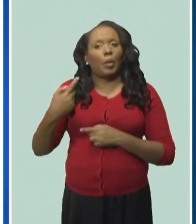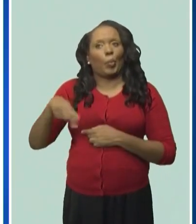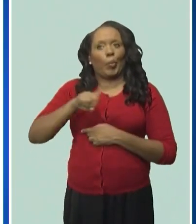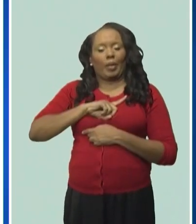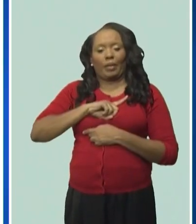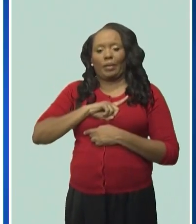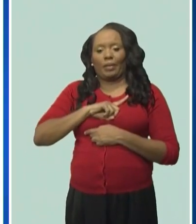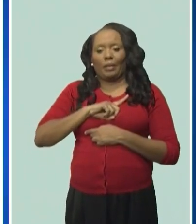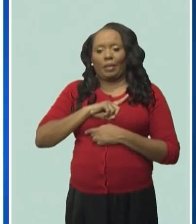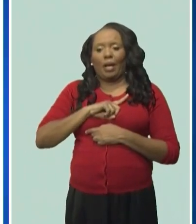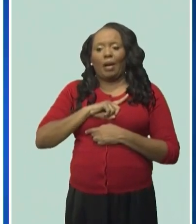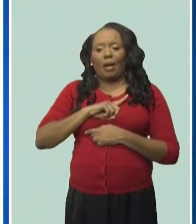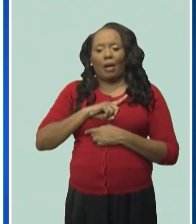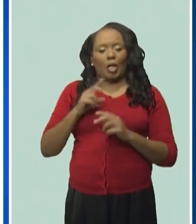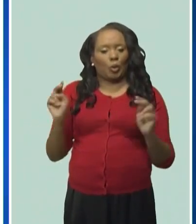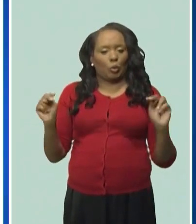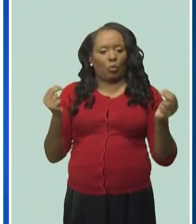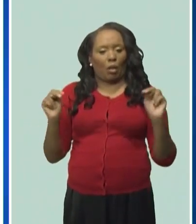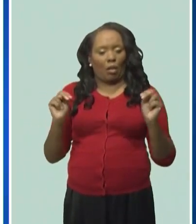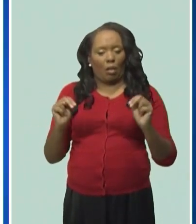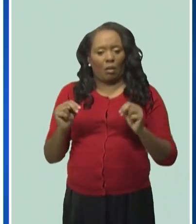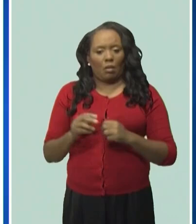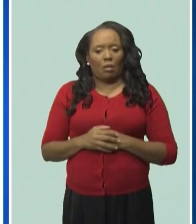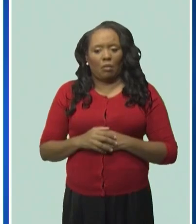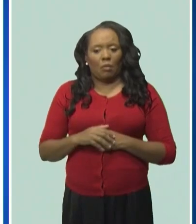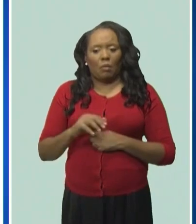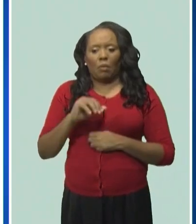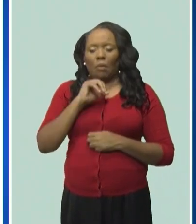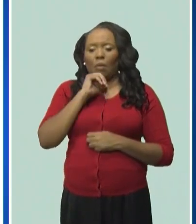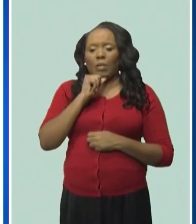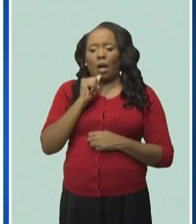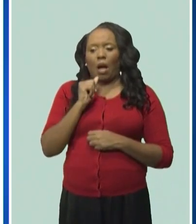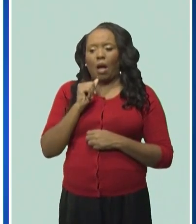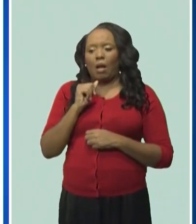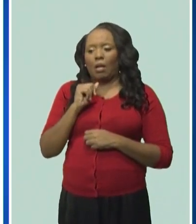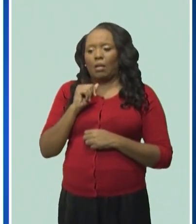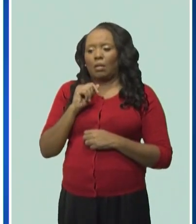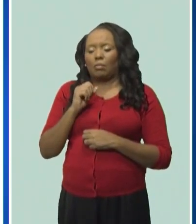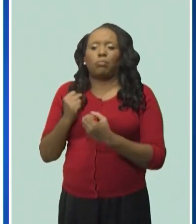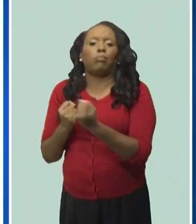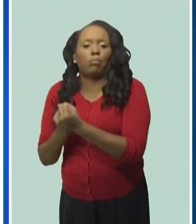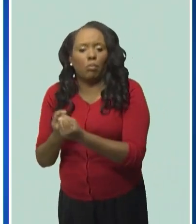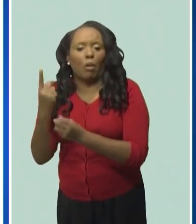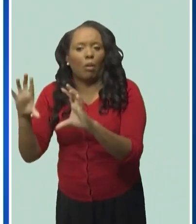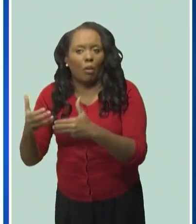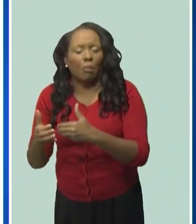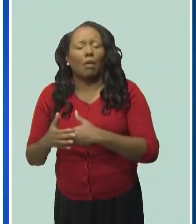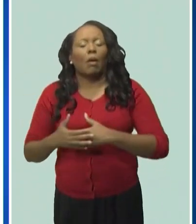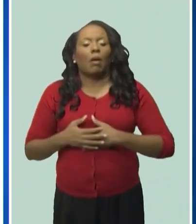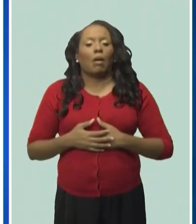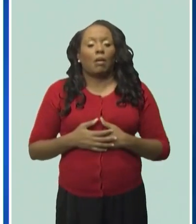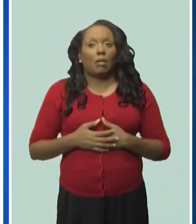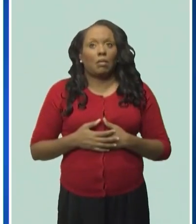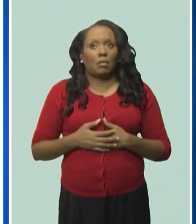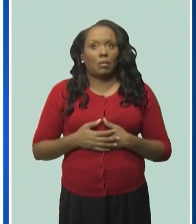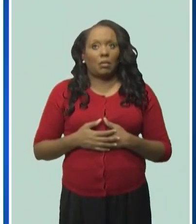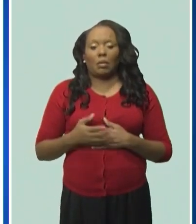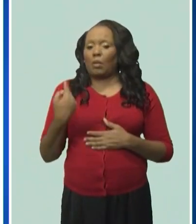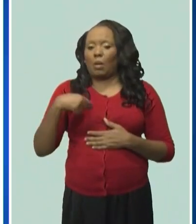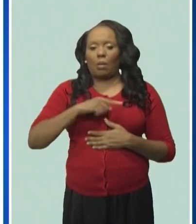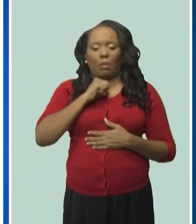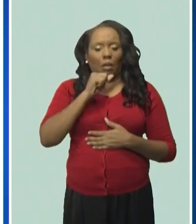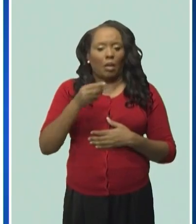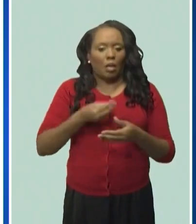the trust that we offer. But it's also important to explain who we're not. So we're not a trade